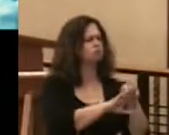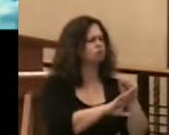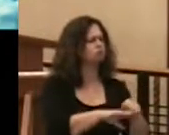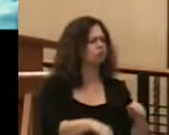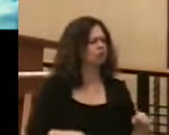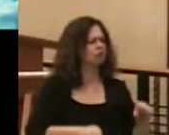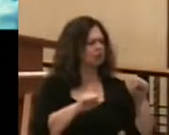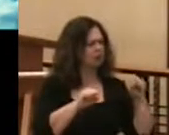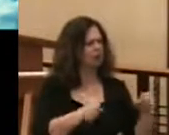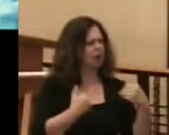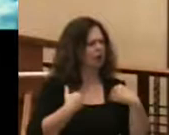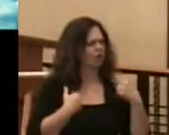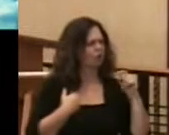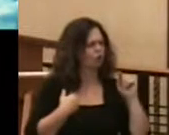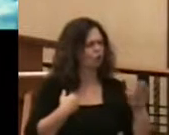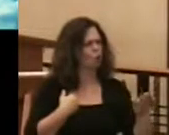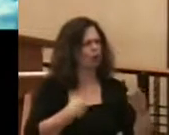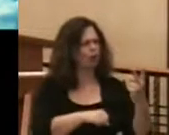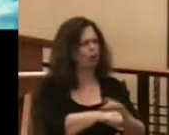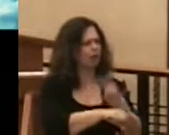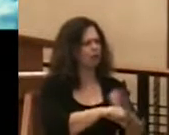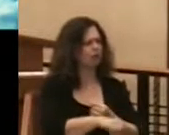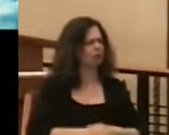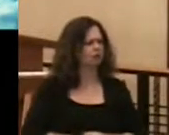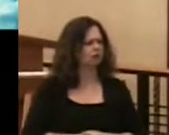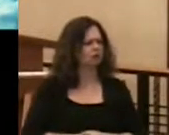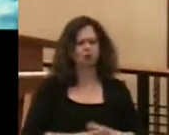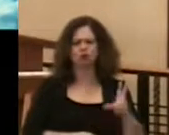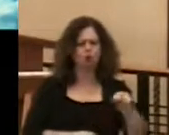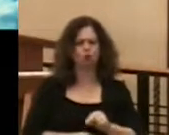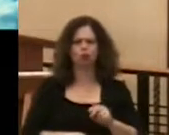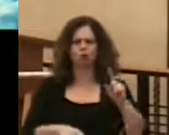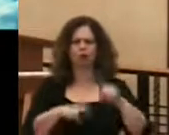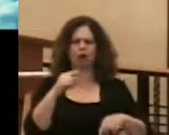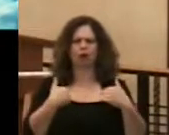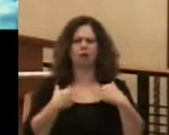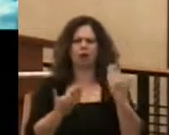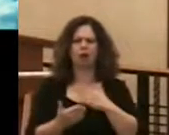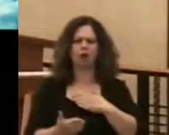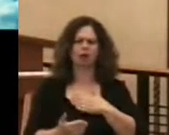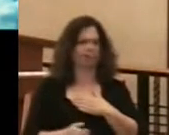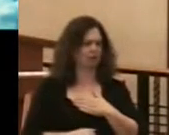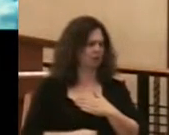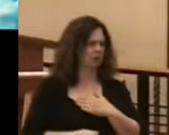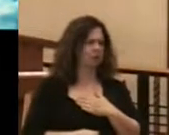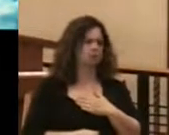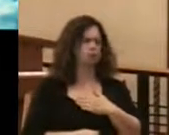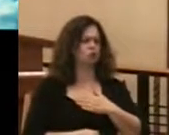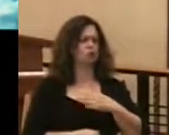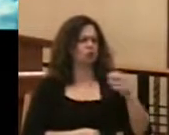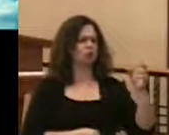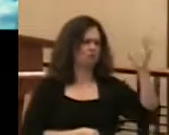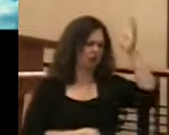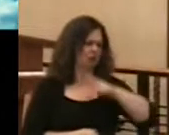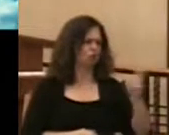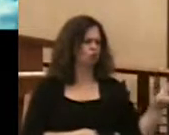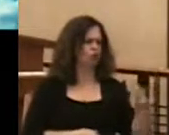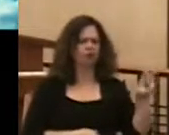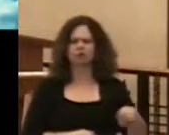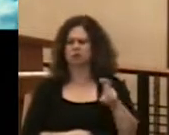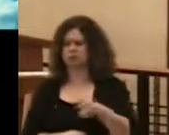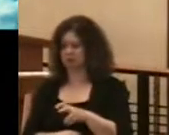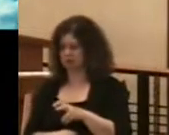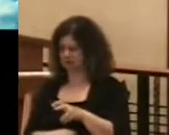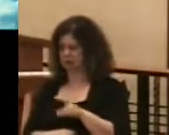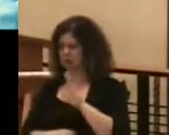come to him. But he took the poor man's lamb and prepared that for the guest who had come to him." Then